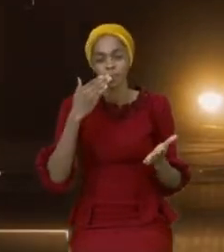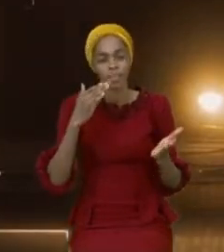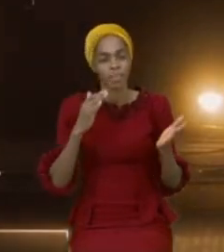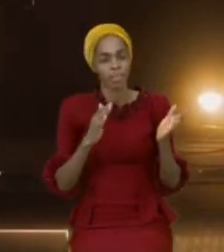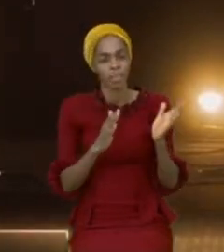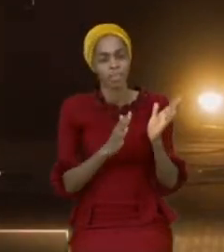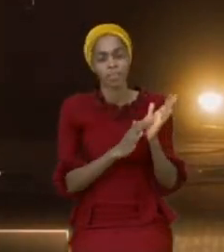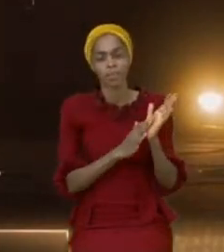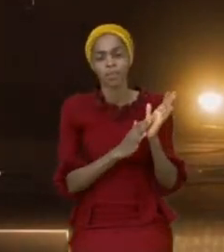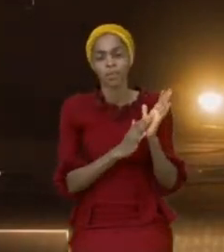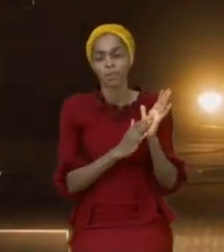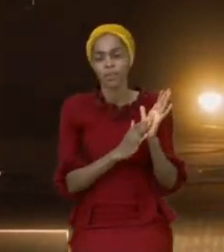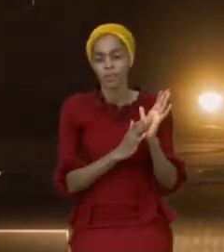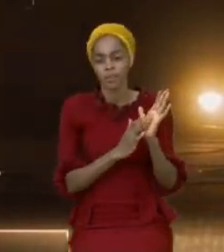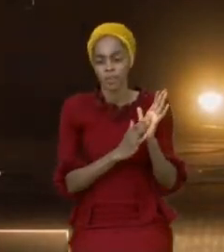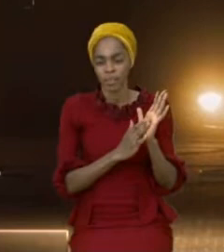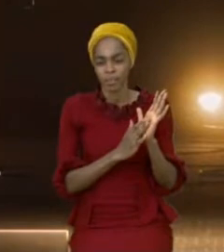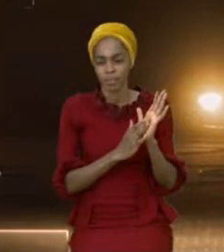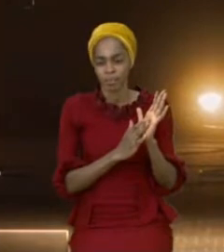we